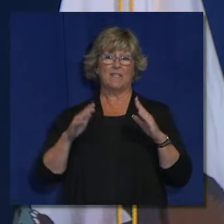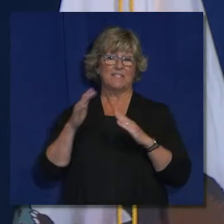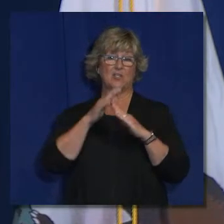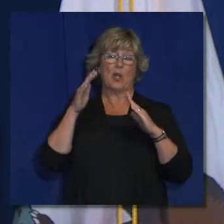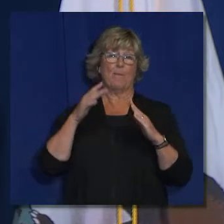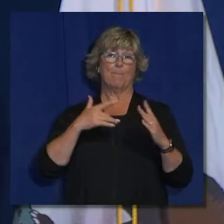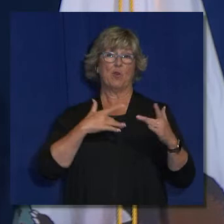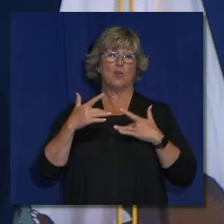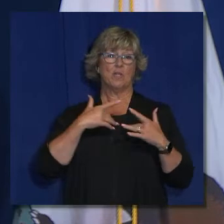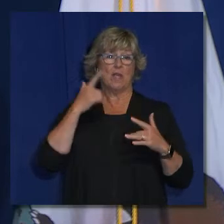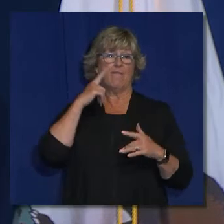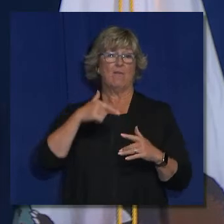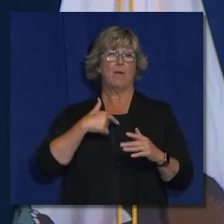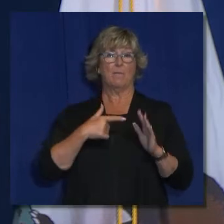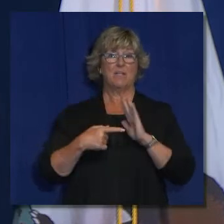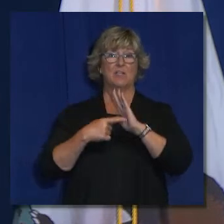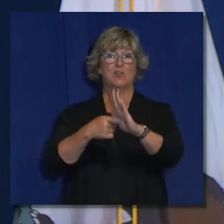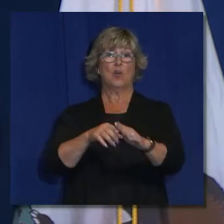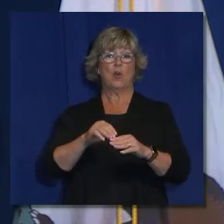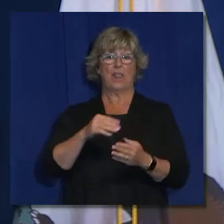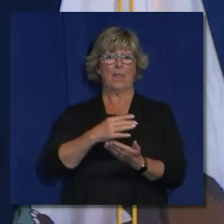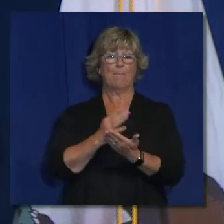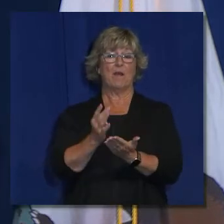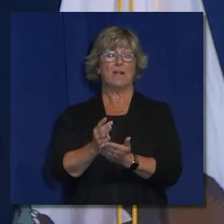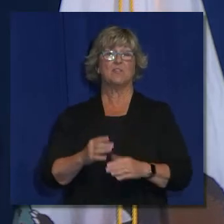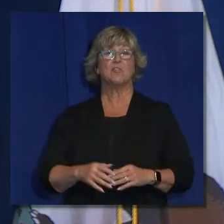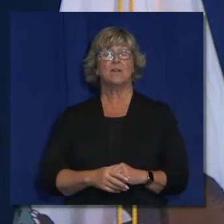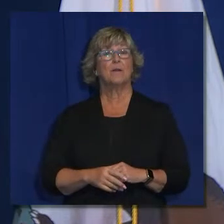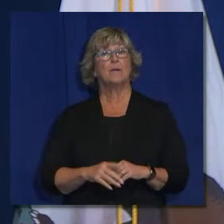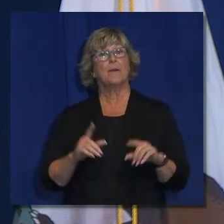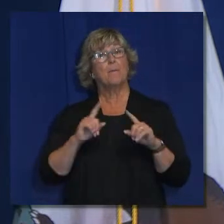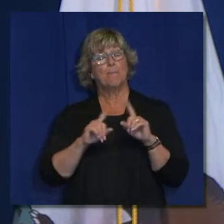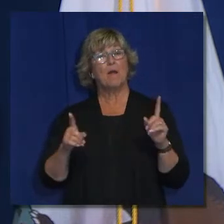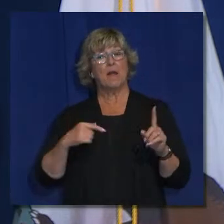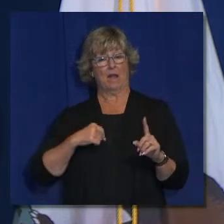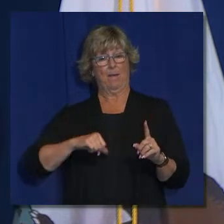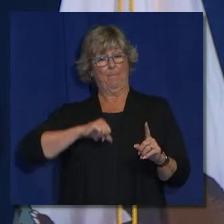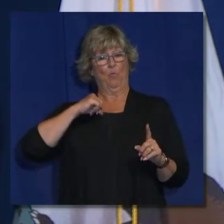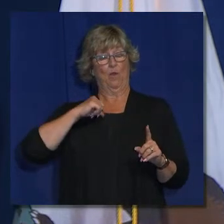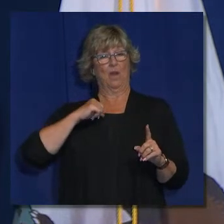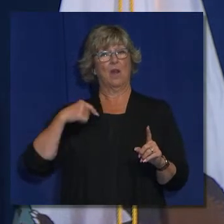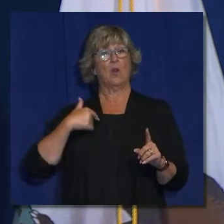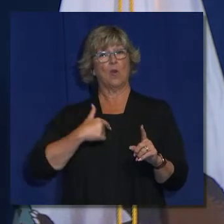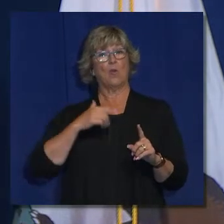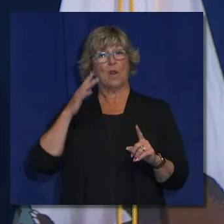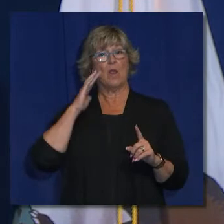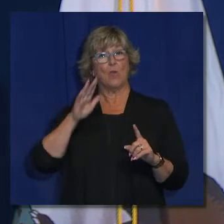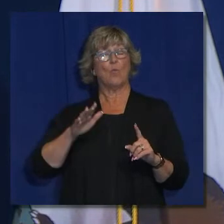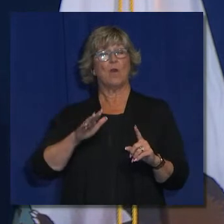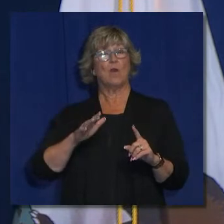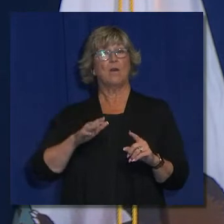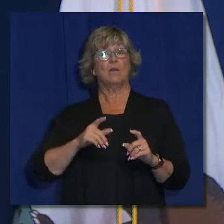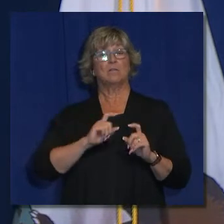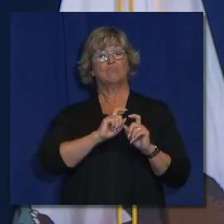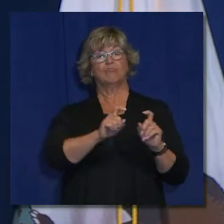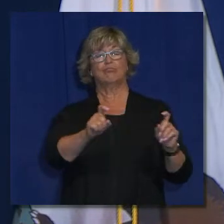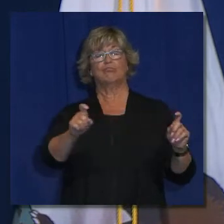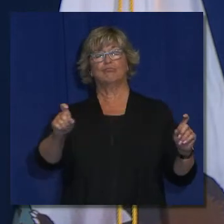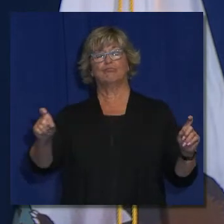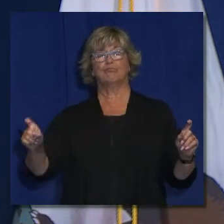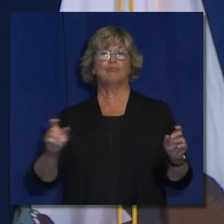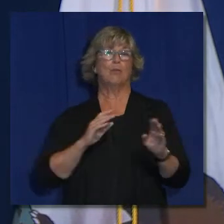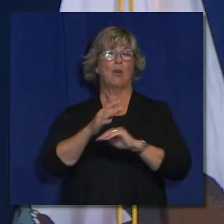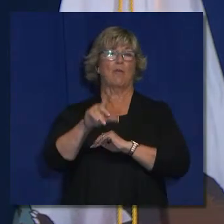concern for me, and again reflected in this budget. But I am proud of the fact that we will be distributing over $20